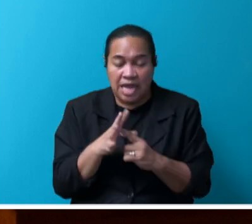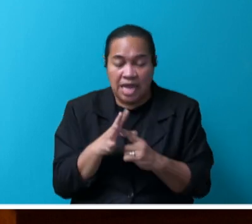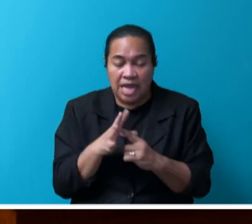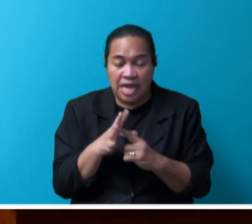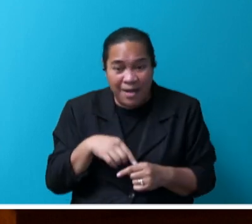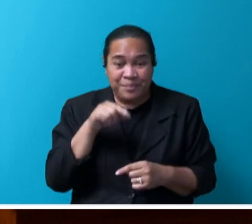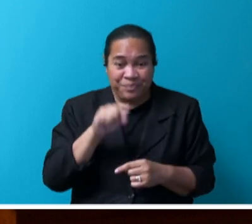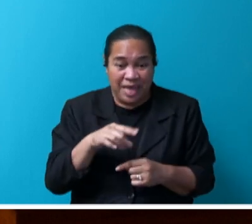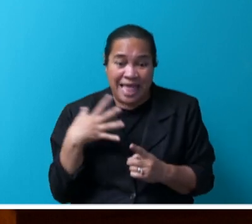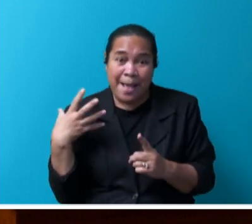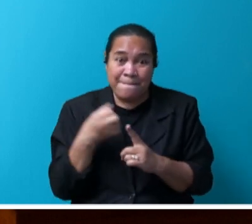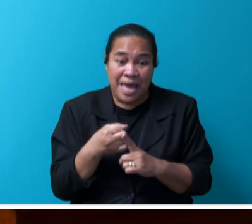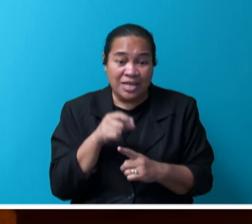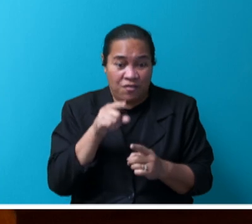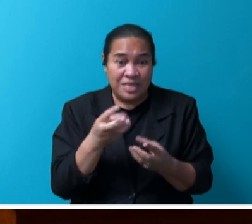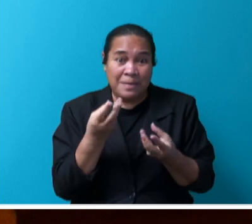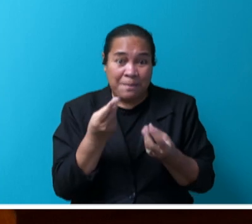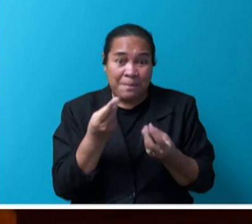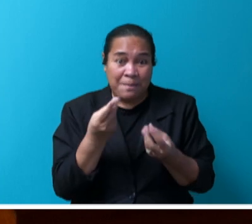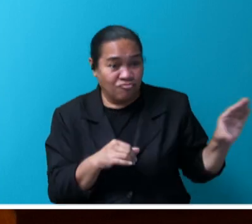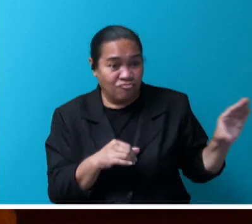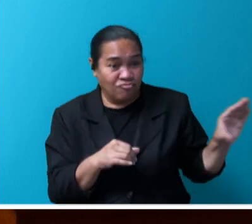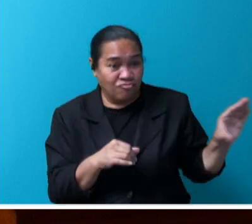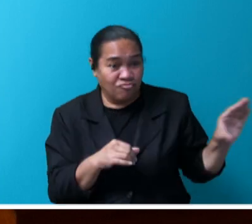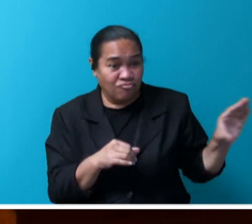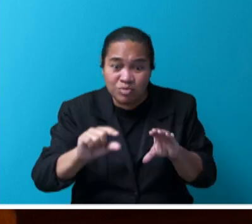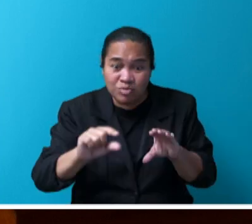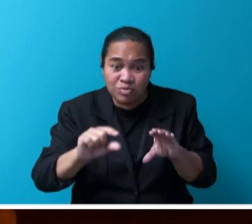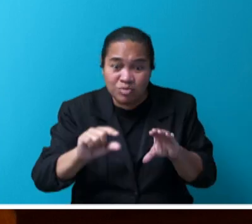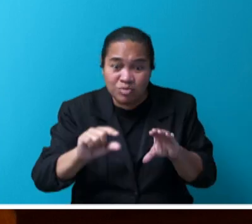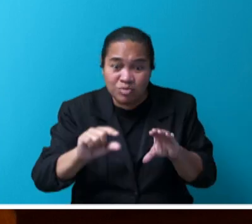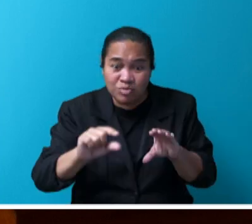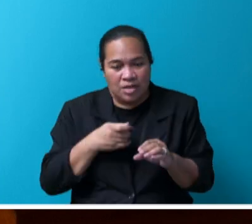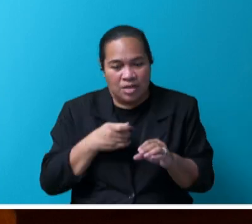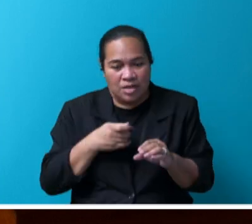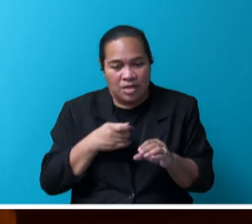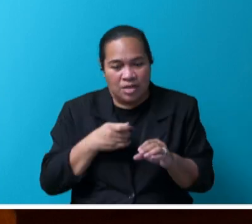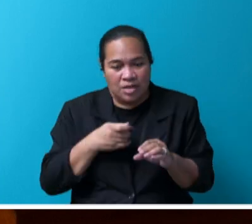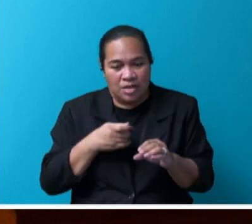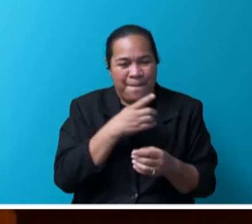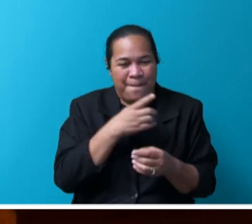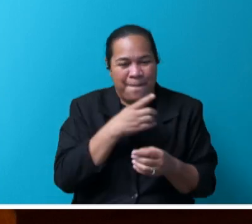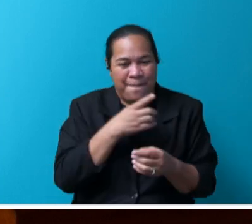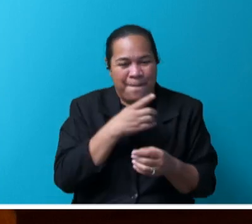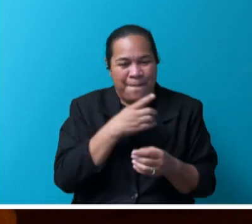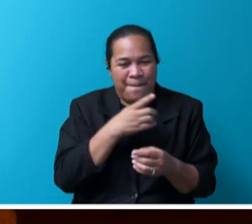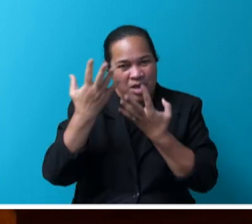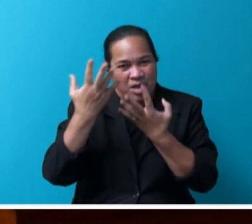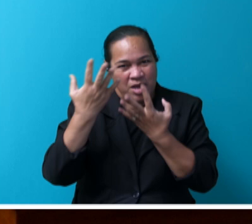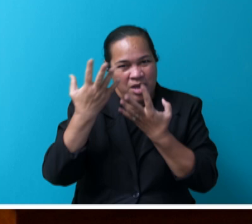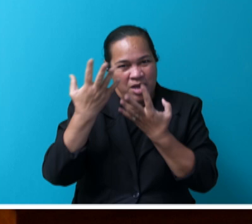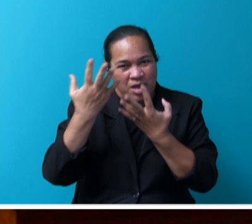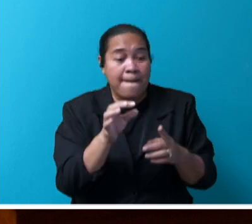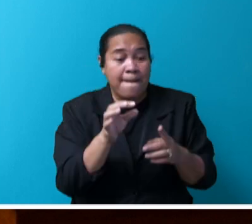sir, the Ministry is now equipped to provide real-time, accurate and reliable information as the Honorable Prime